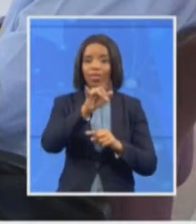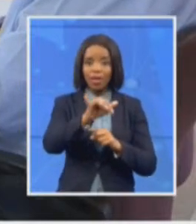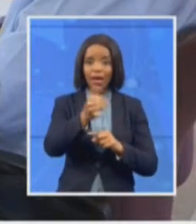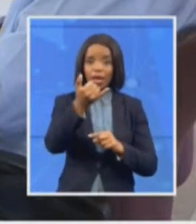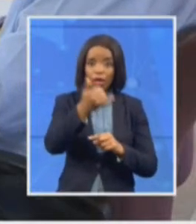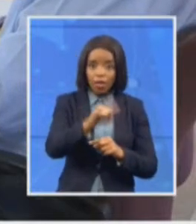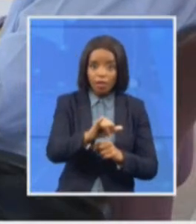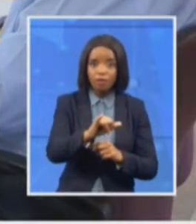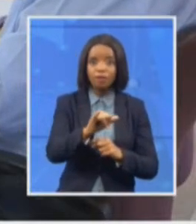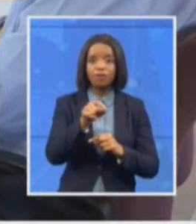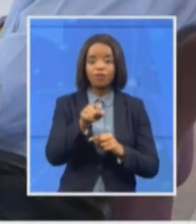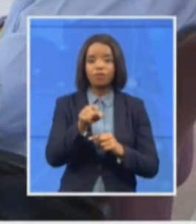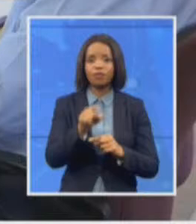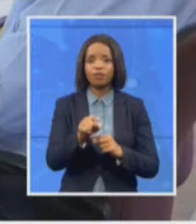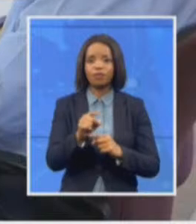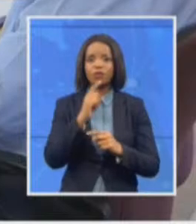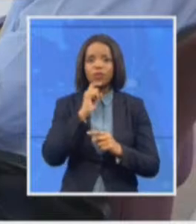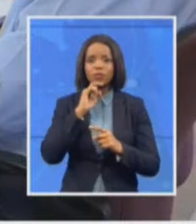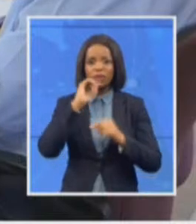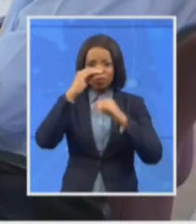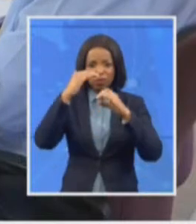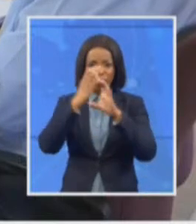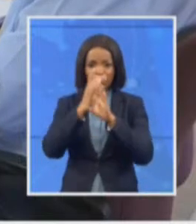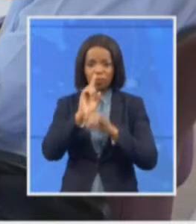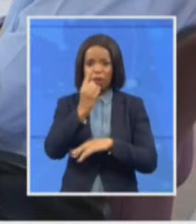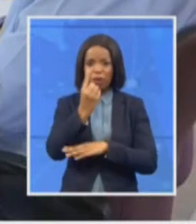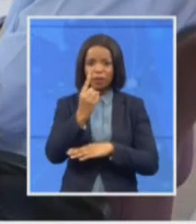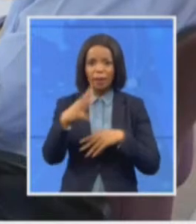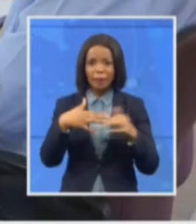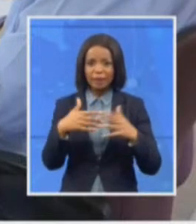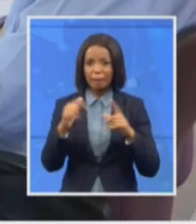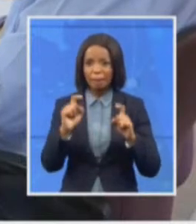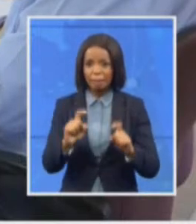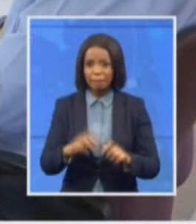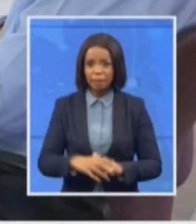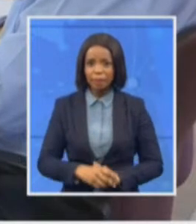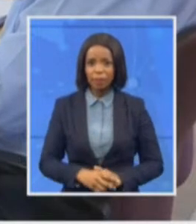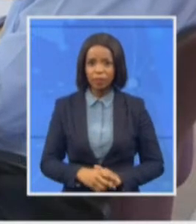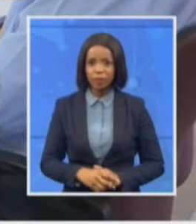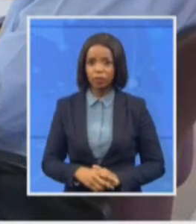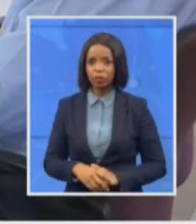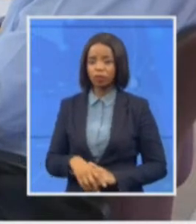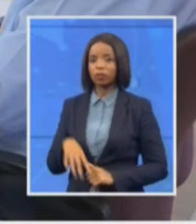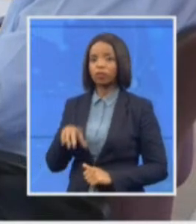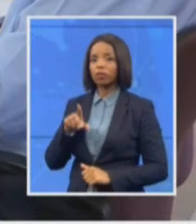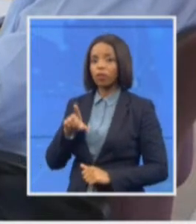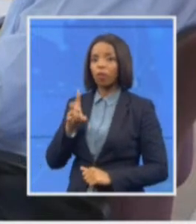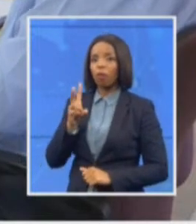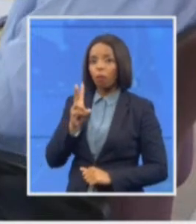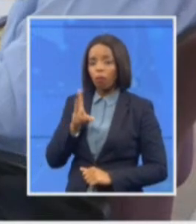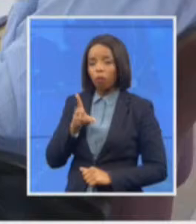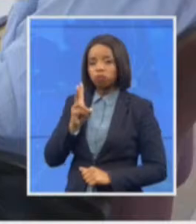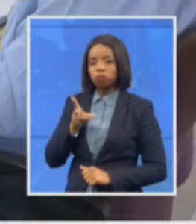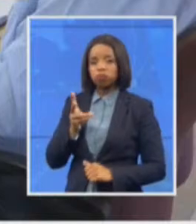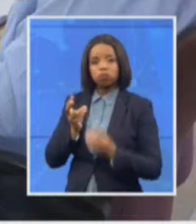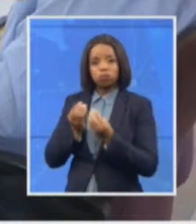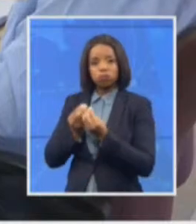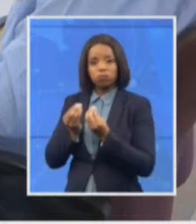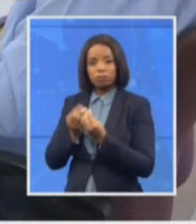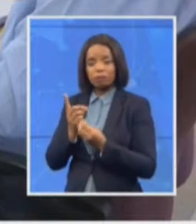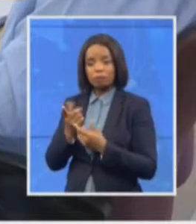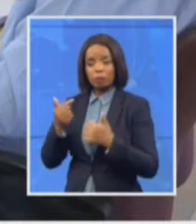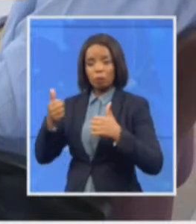for that. Also further, Mr. Chairman, something which we have not mentioned, if you look at page 7 of